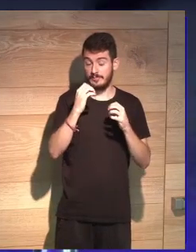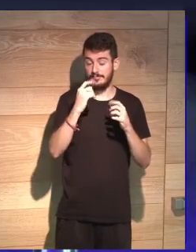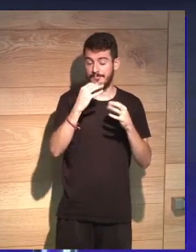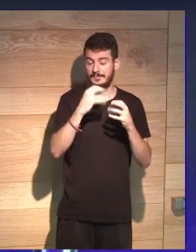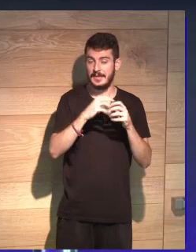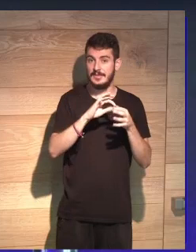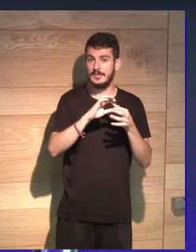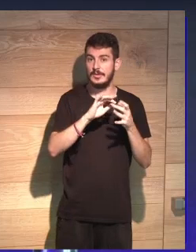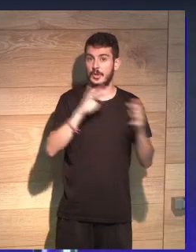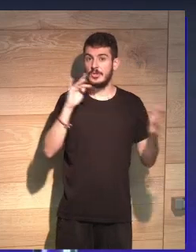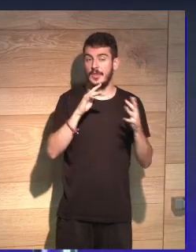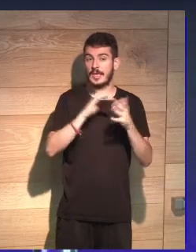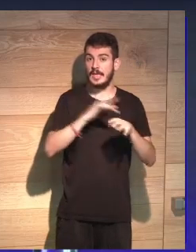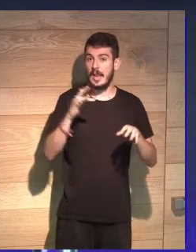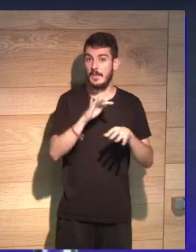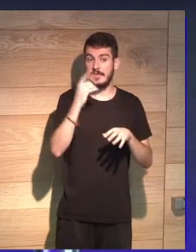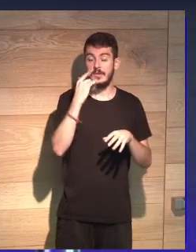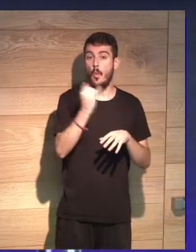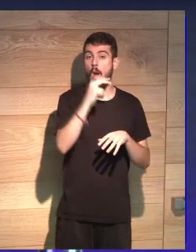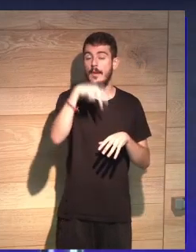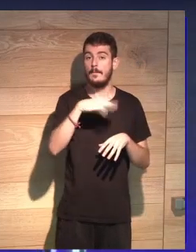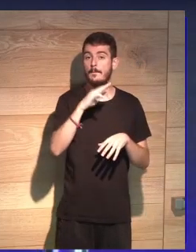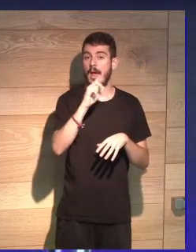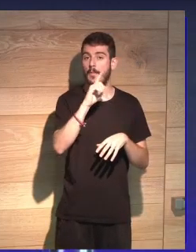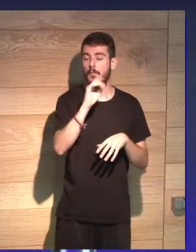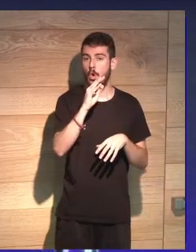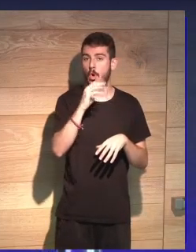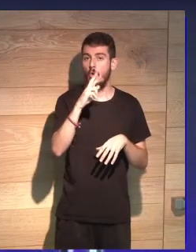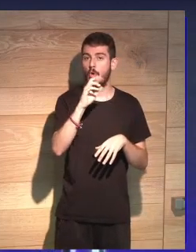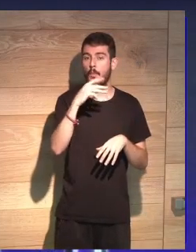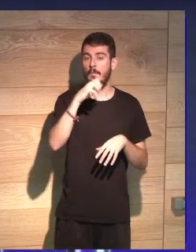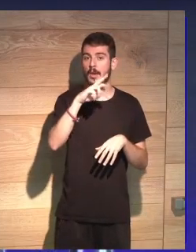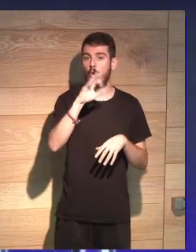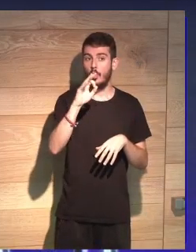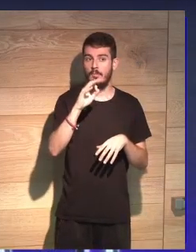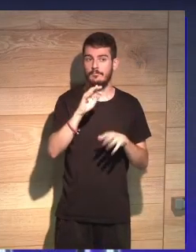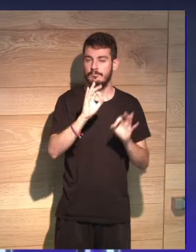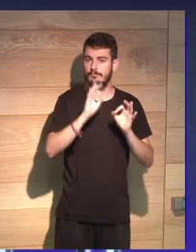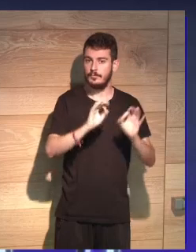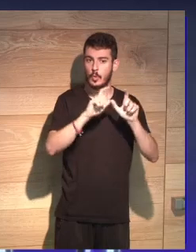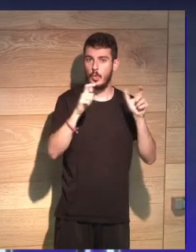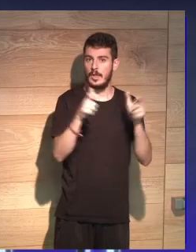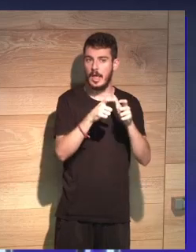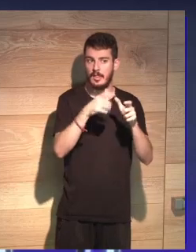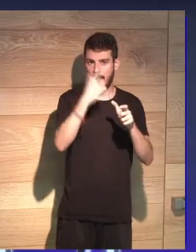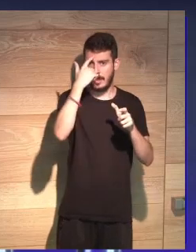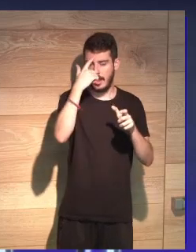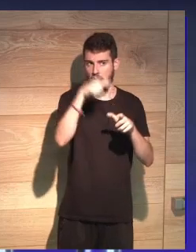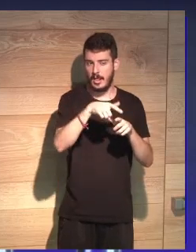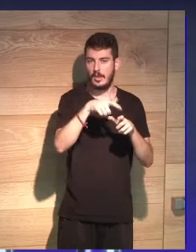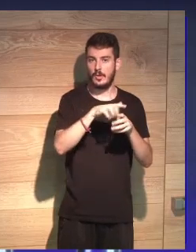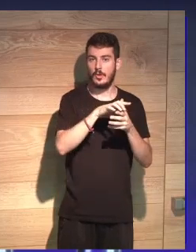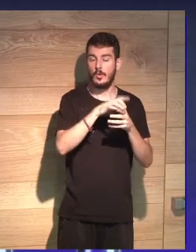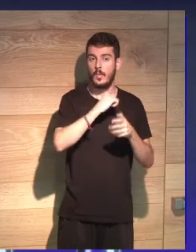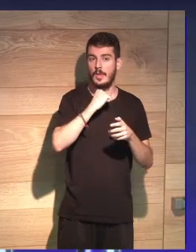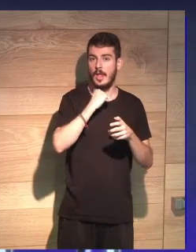author of the book called Move to the Plane Mode, and also we have a